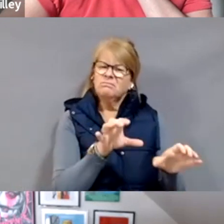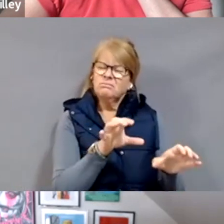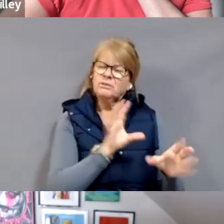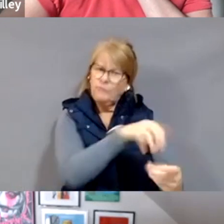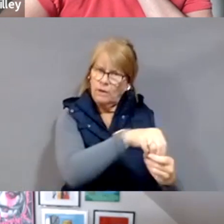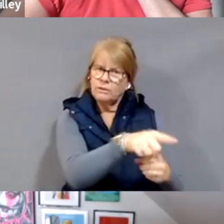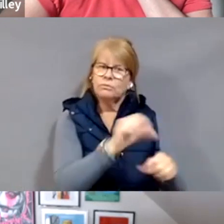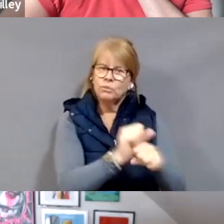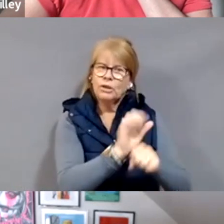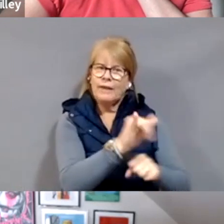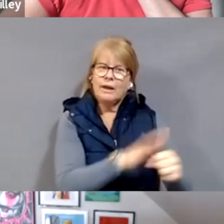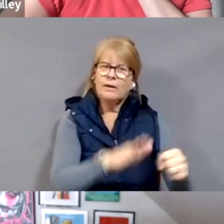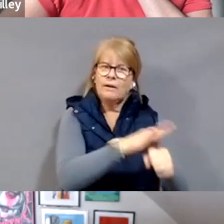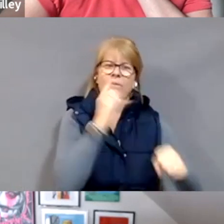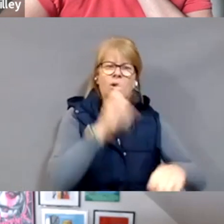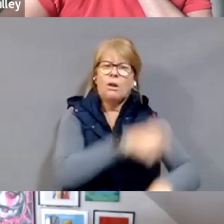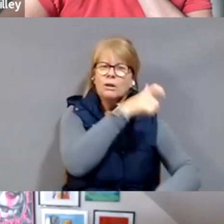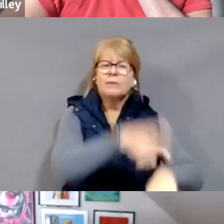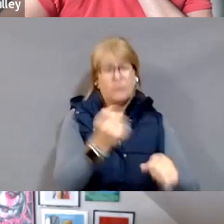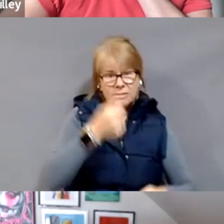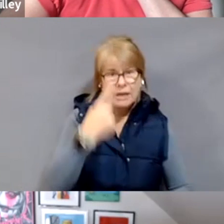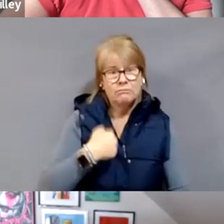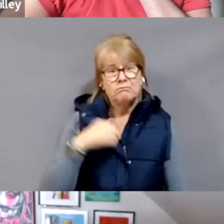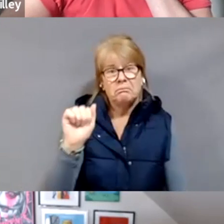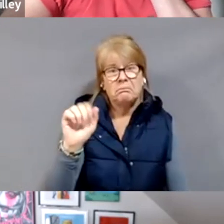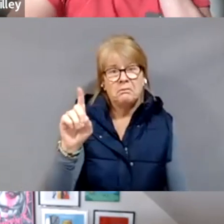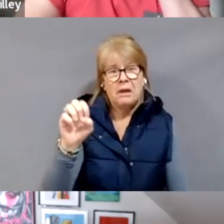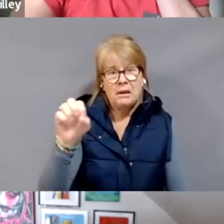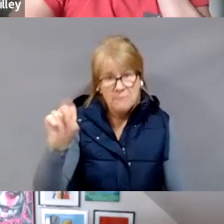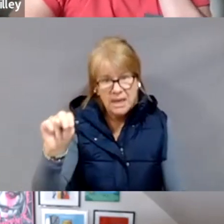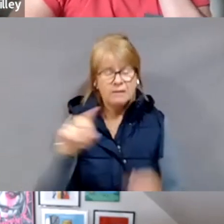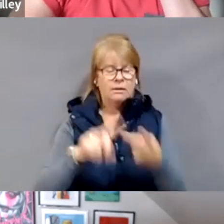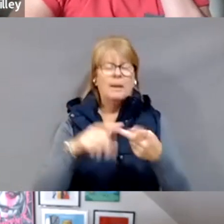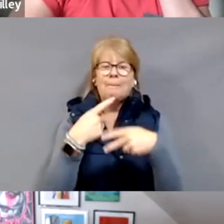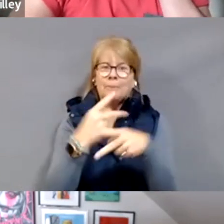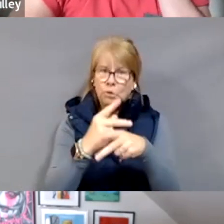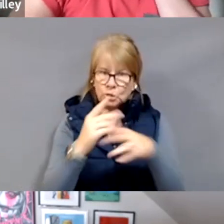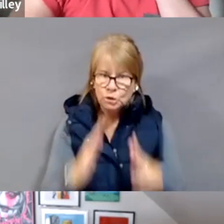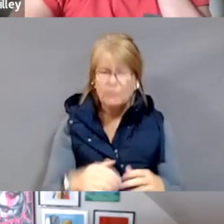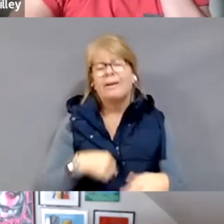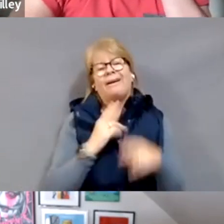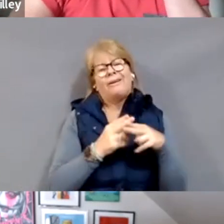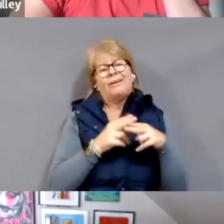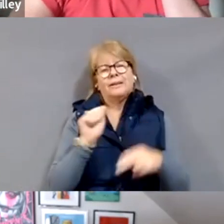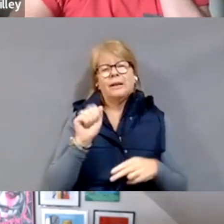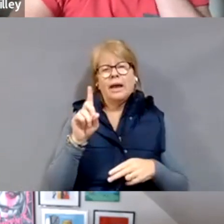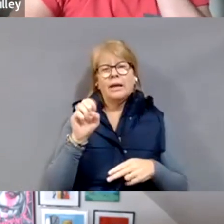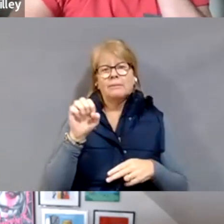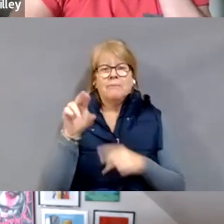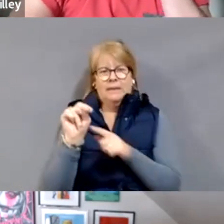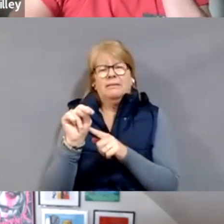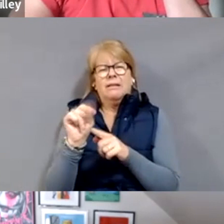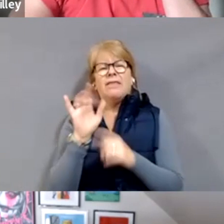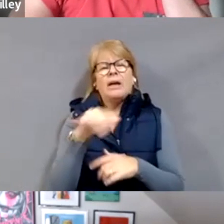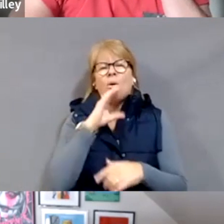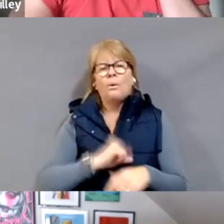time. Again, through another, so I was an administrator, producer type person. I call it administrator, that's what we called it in those days. But I